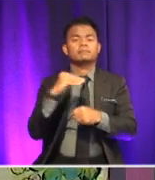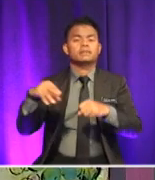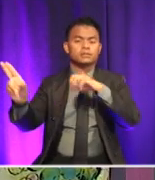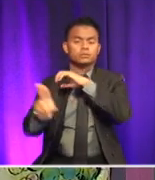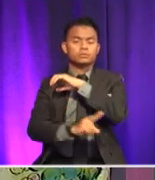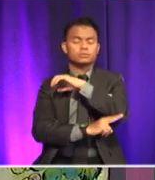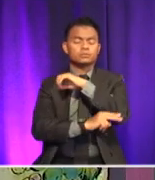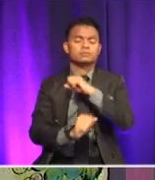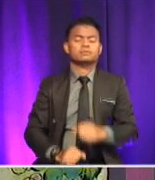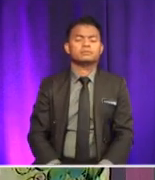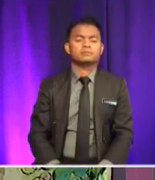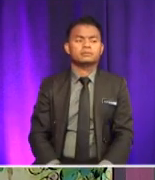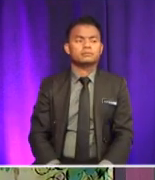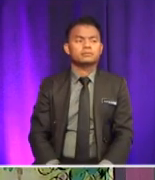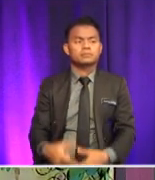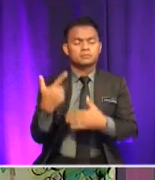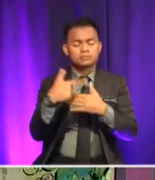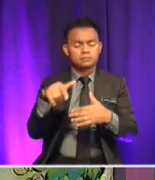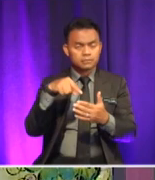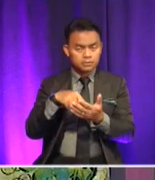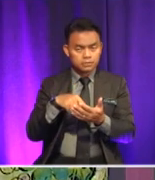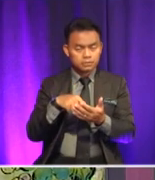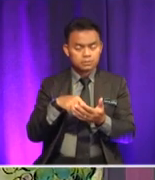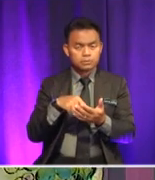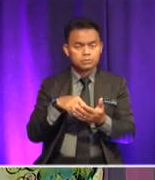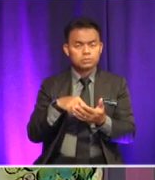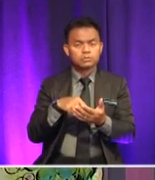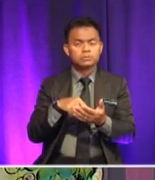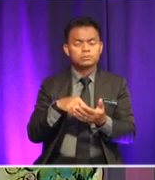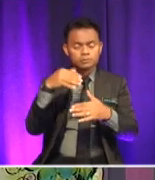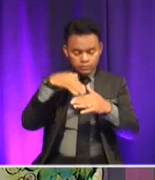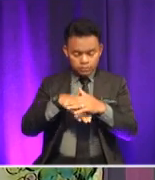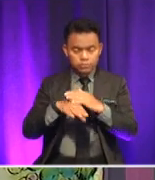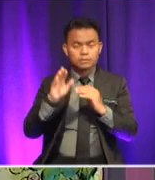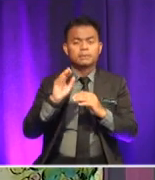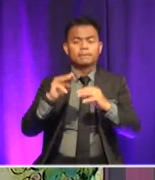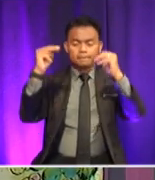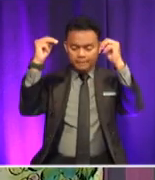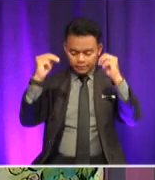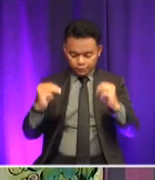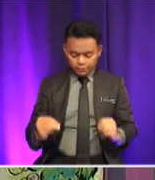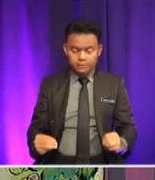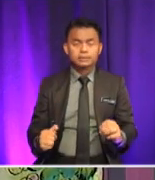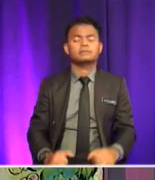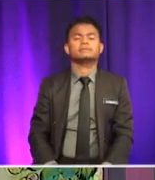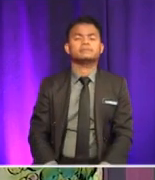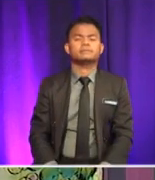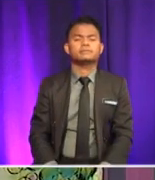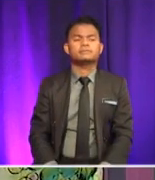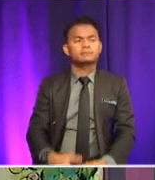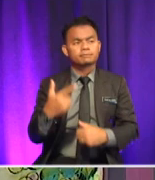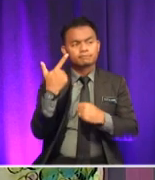then asked them to conform back to society. So they did. However, came to a certain